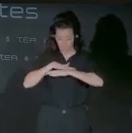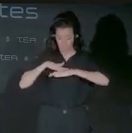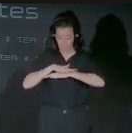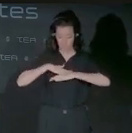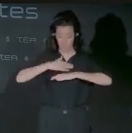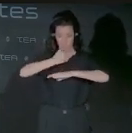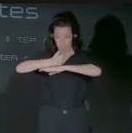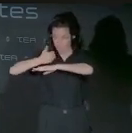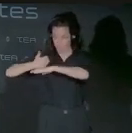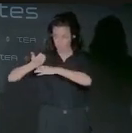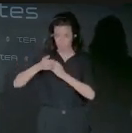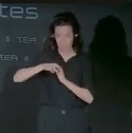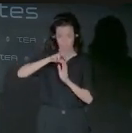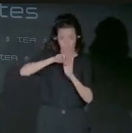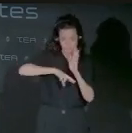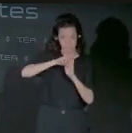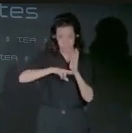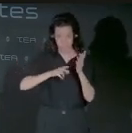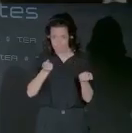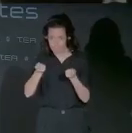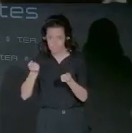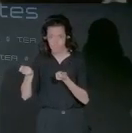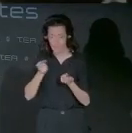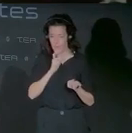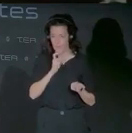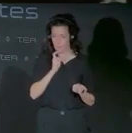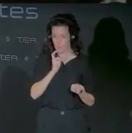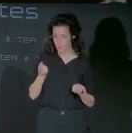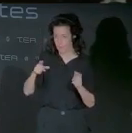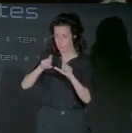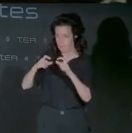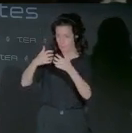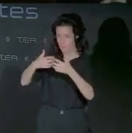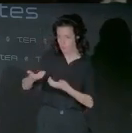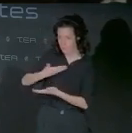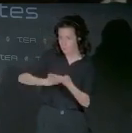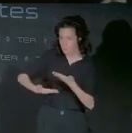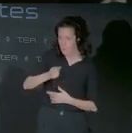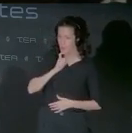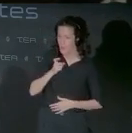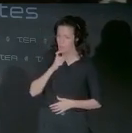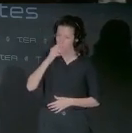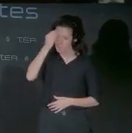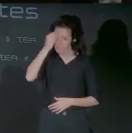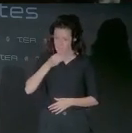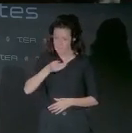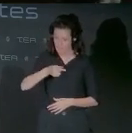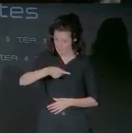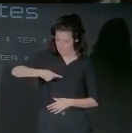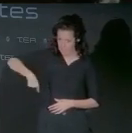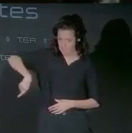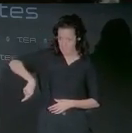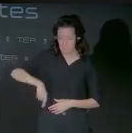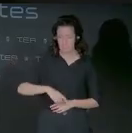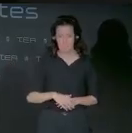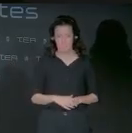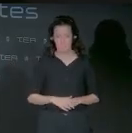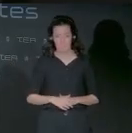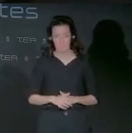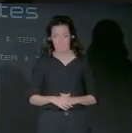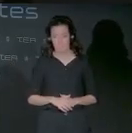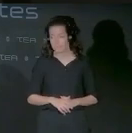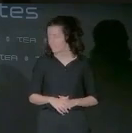is your approach to that? So I can start on the legal side. Sorry for being boring, but not sure